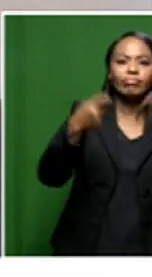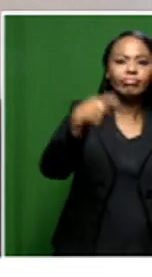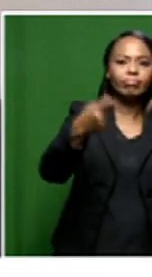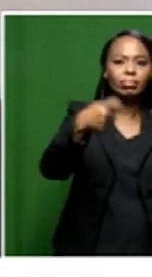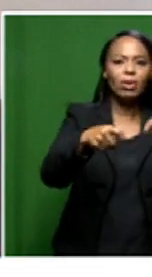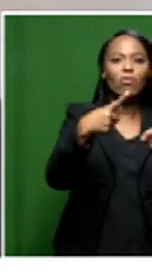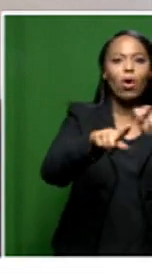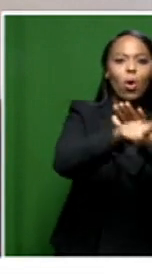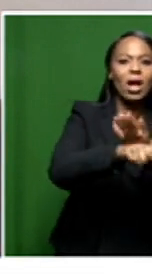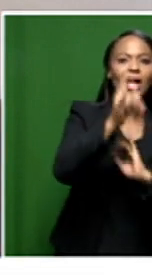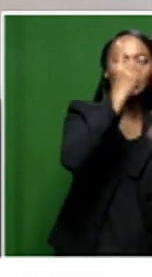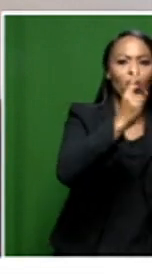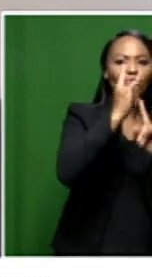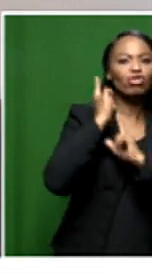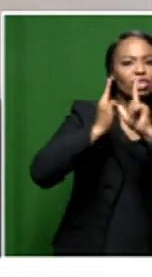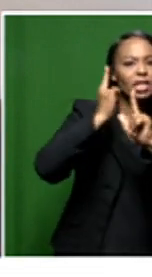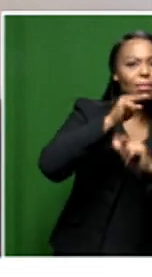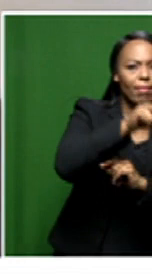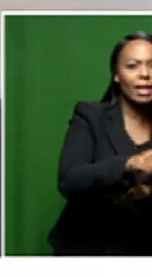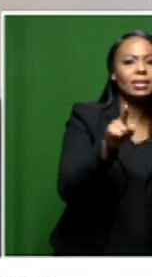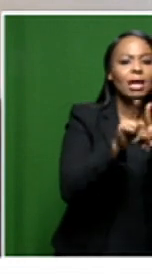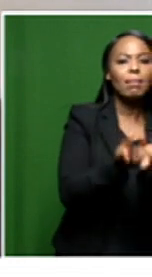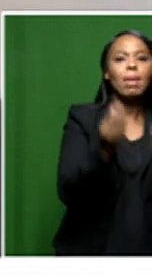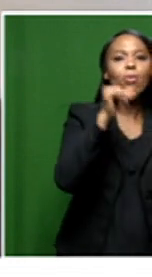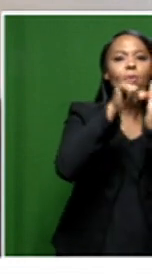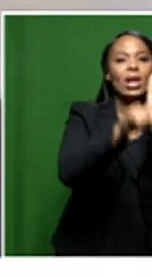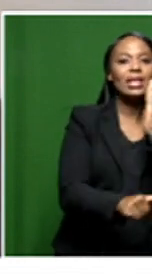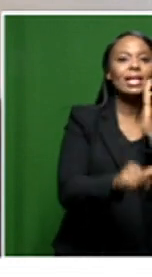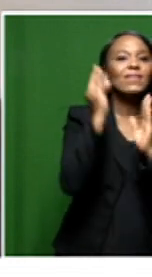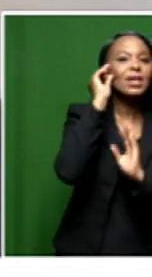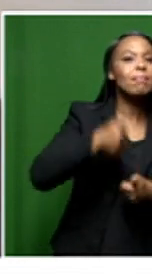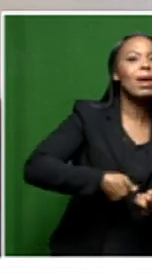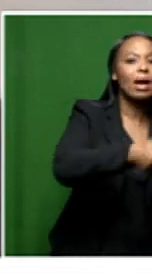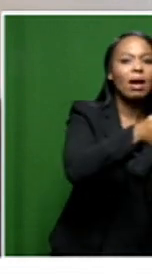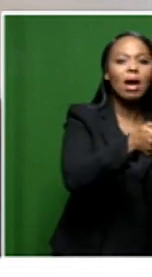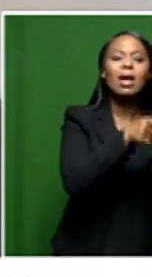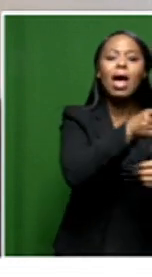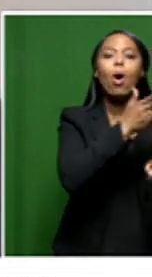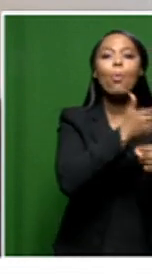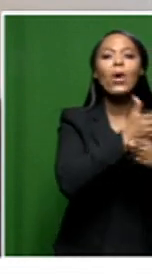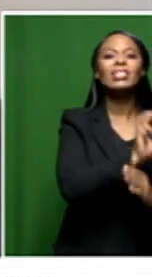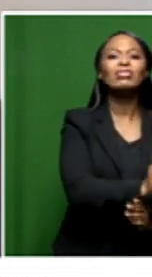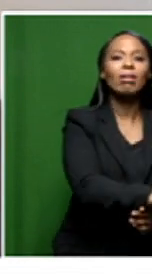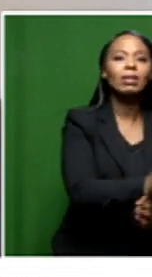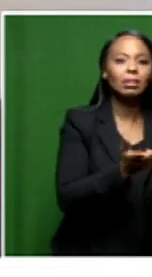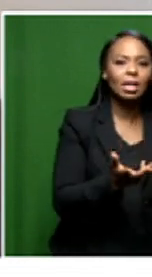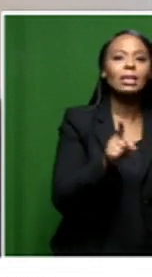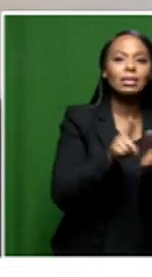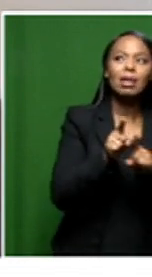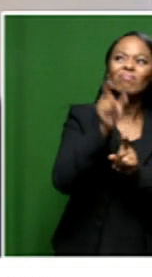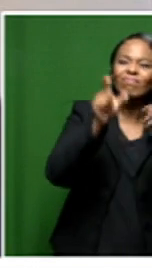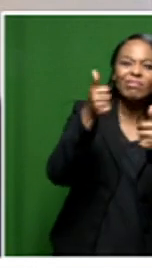local townships and getting weekly feedback in order to get user feedback and improve the design. As well as I've been contacted